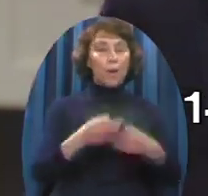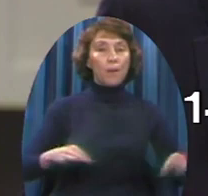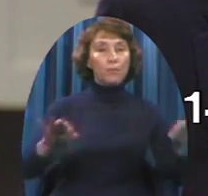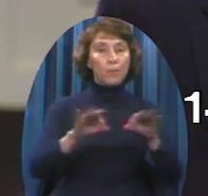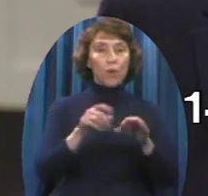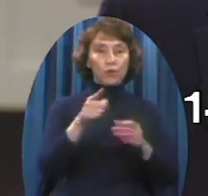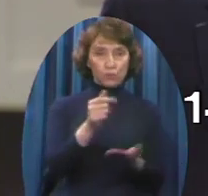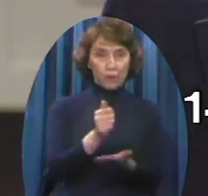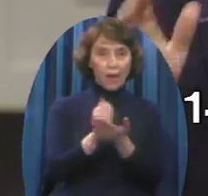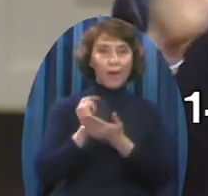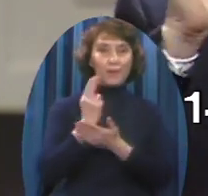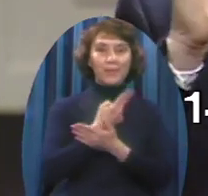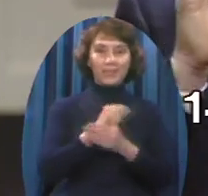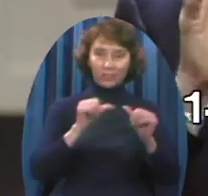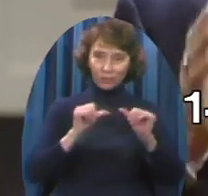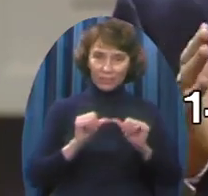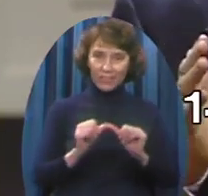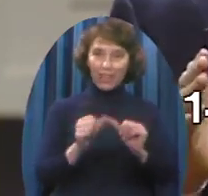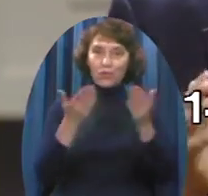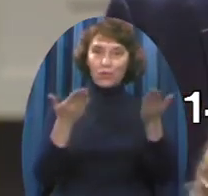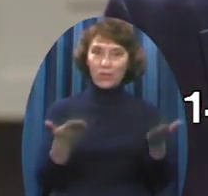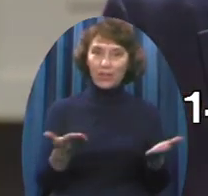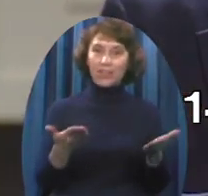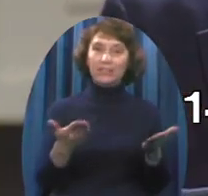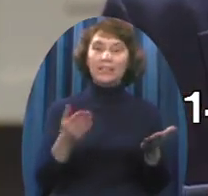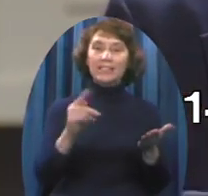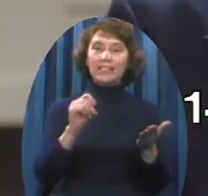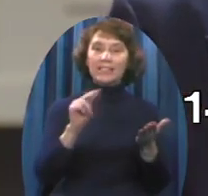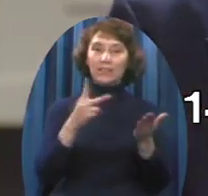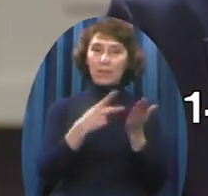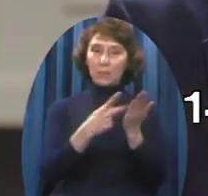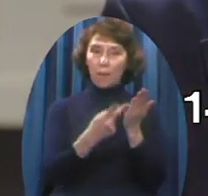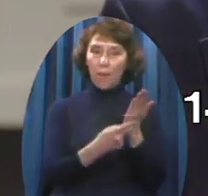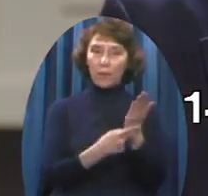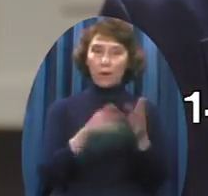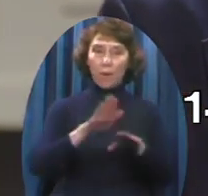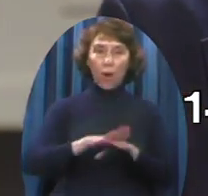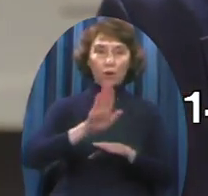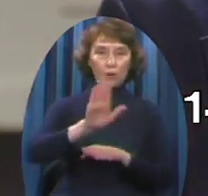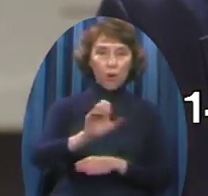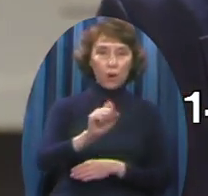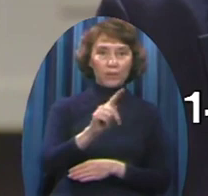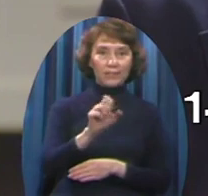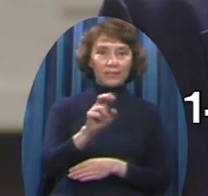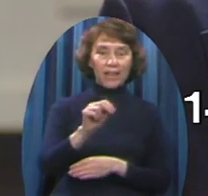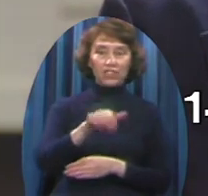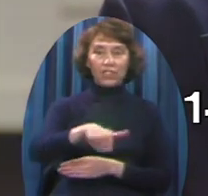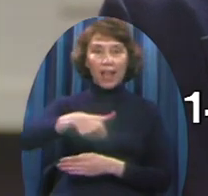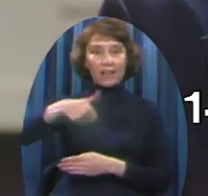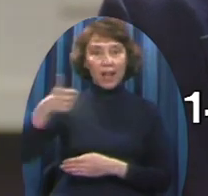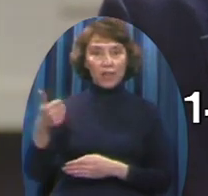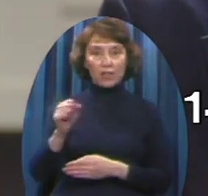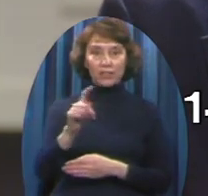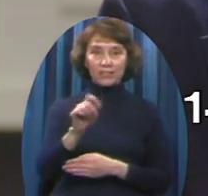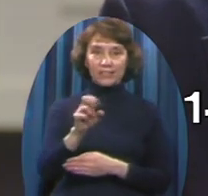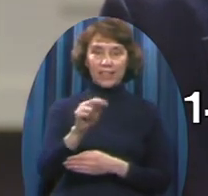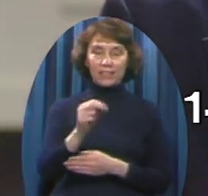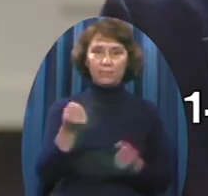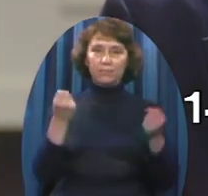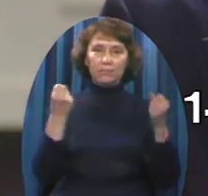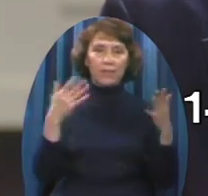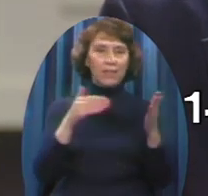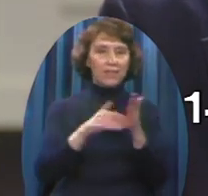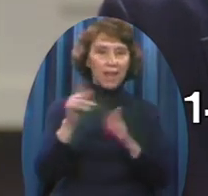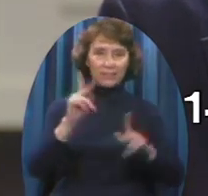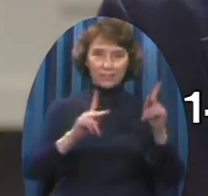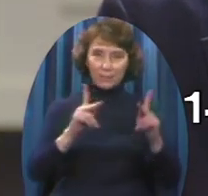program on this station and on all 400 television stations and 500 radio stations. Thousands of souls are coming to know the Lord